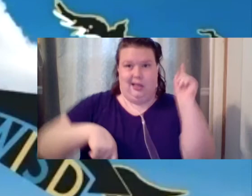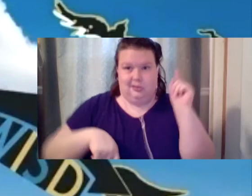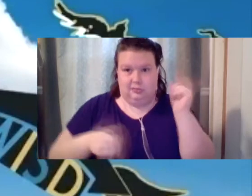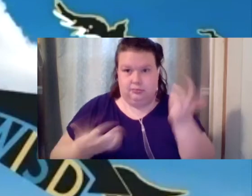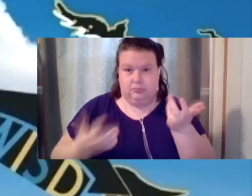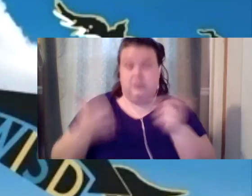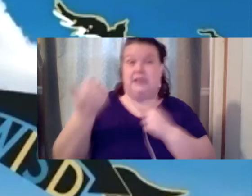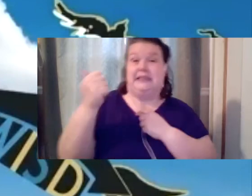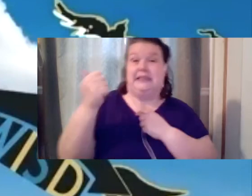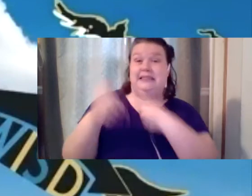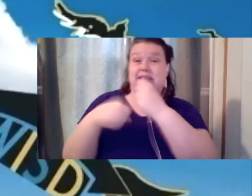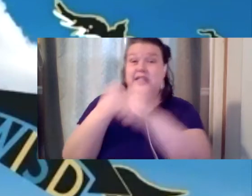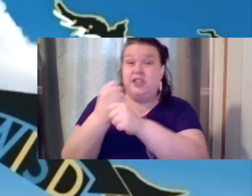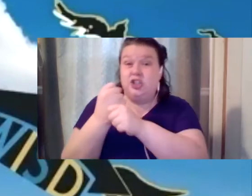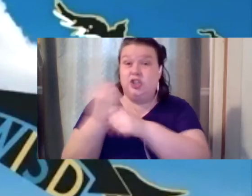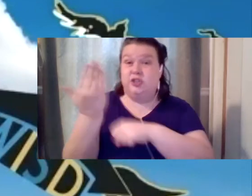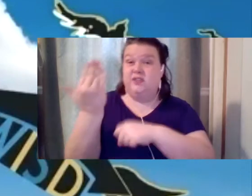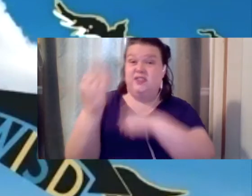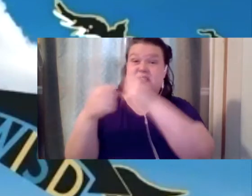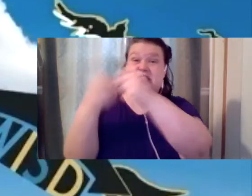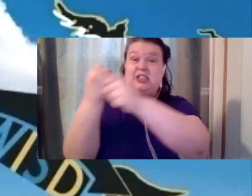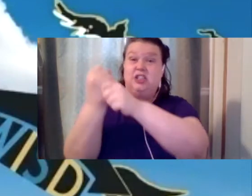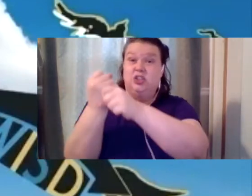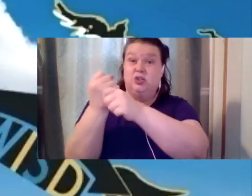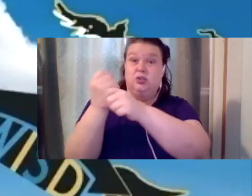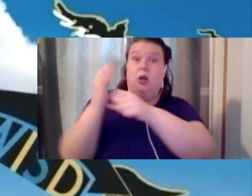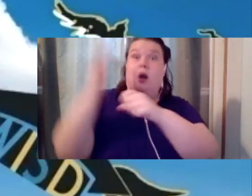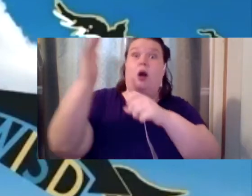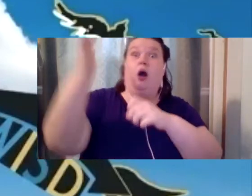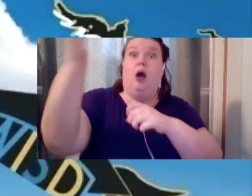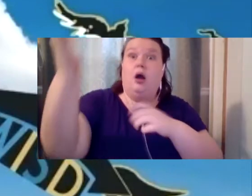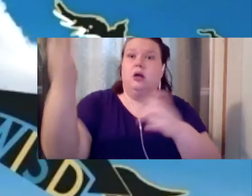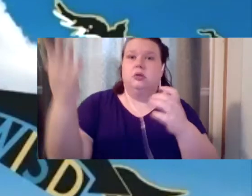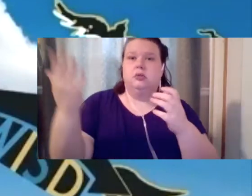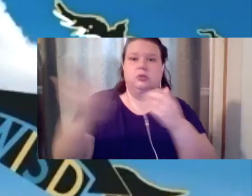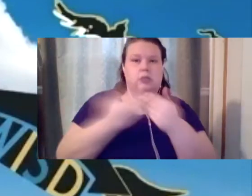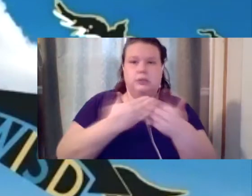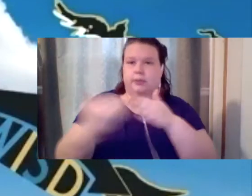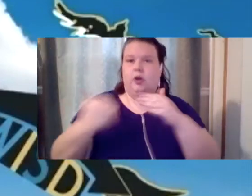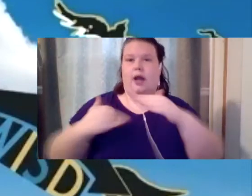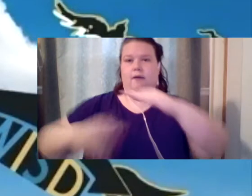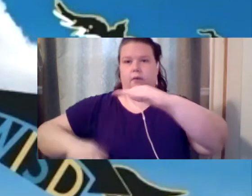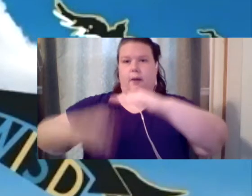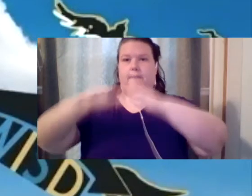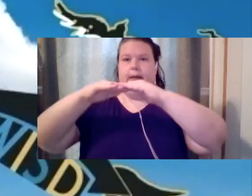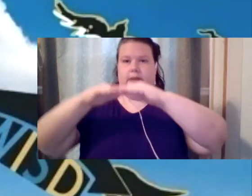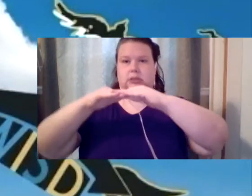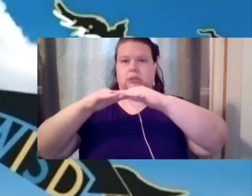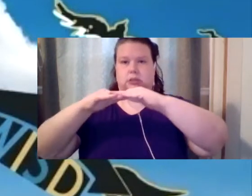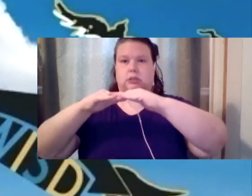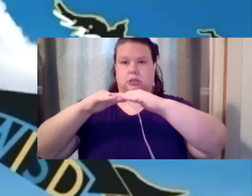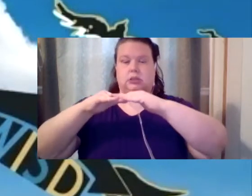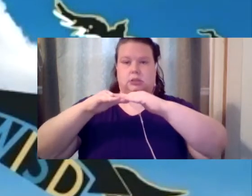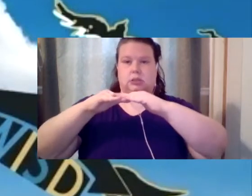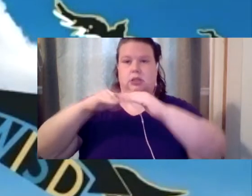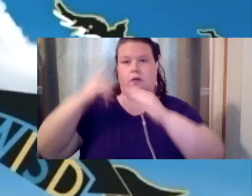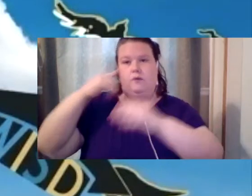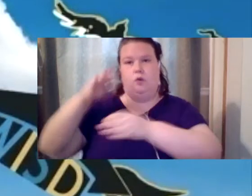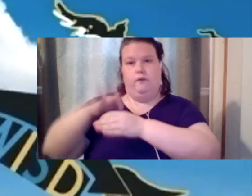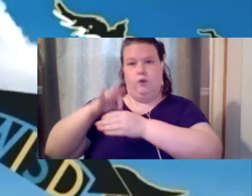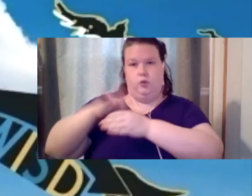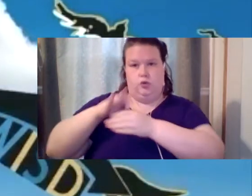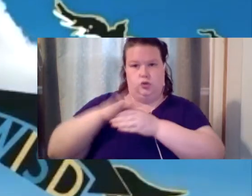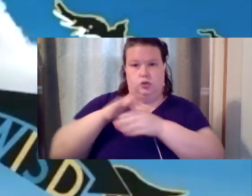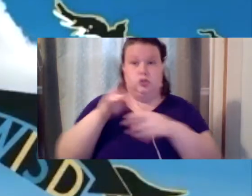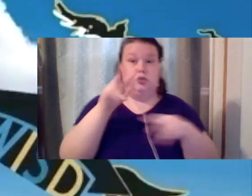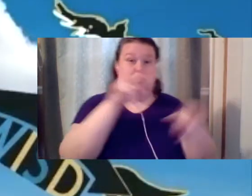Okay. So our task is to look at the needs, needs assessment and try to fit